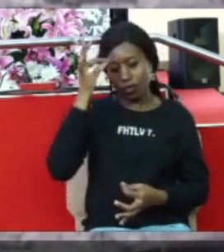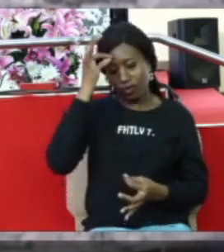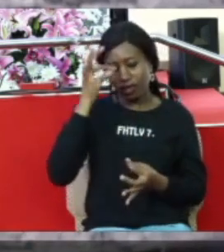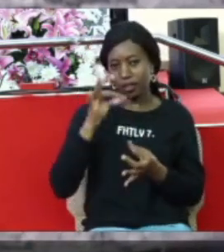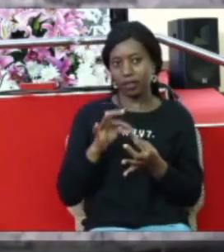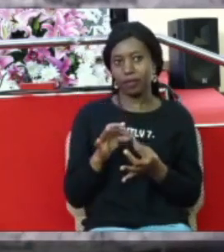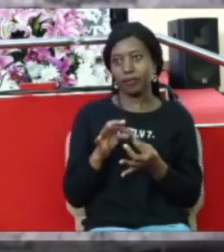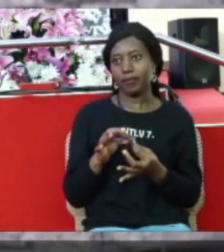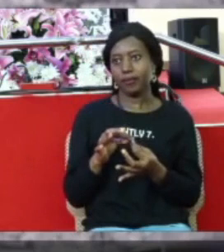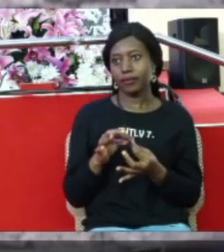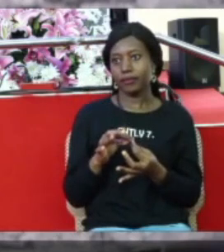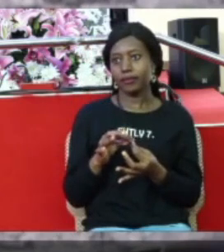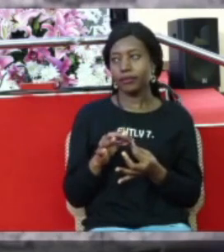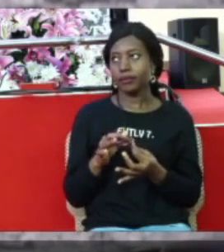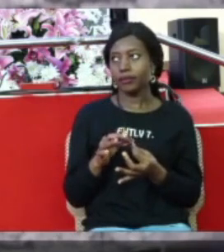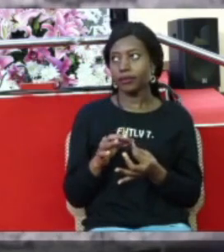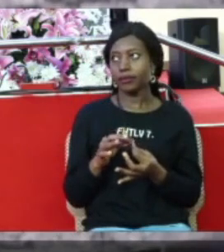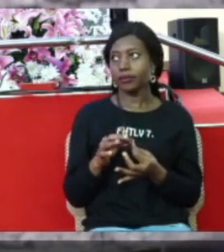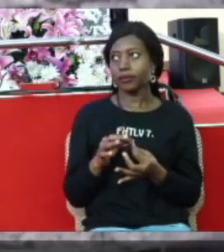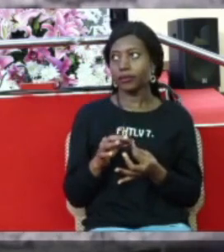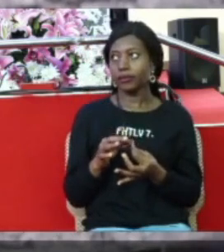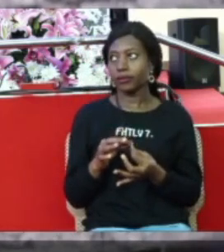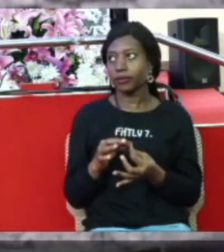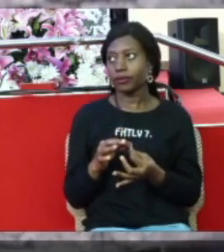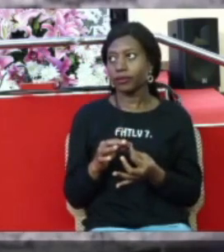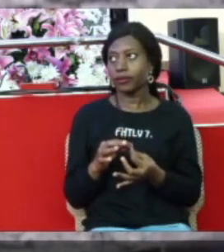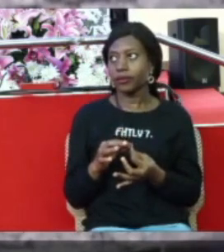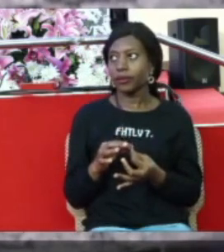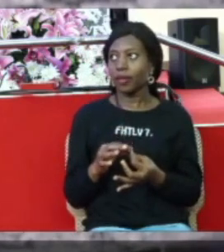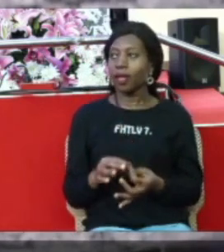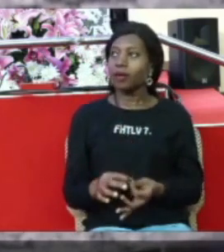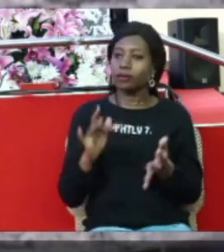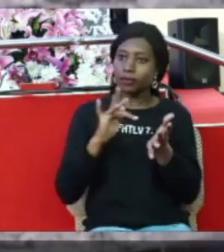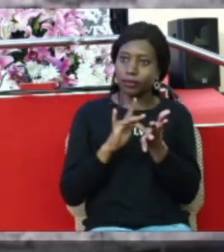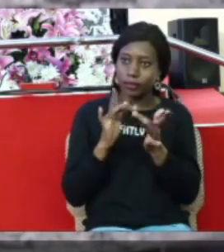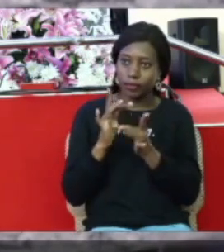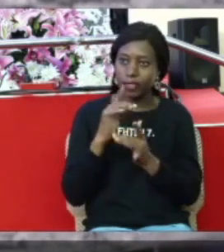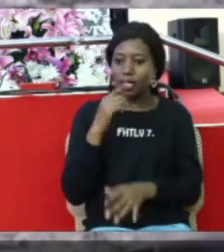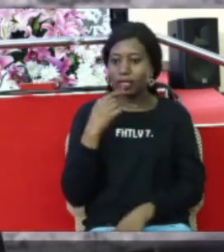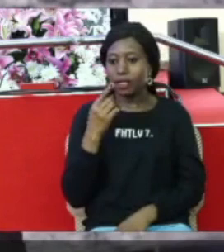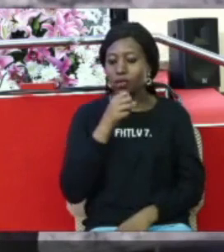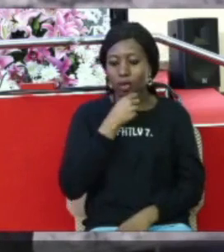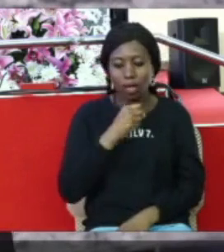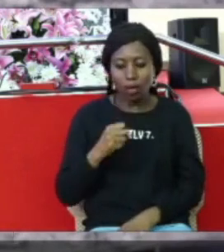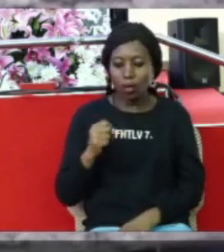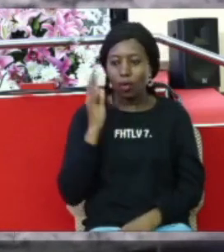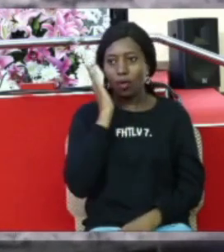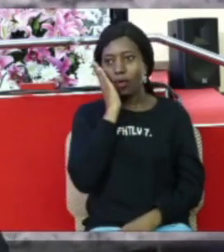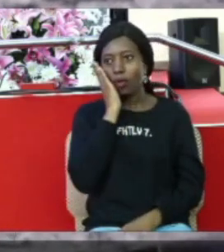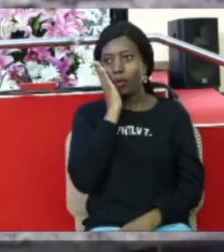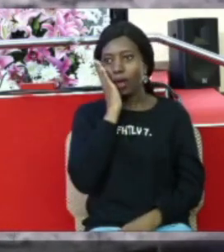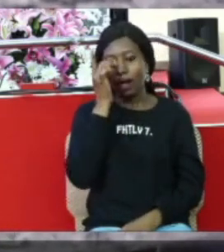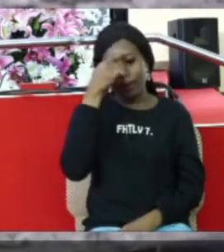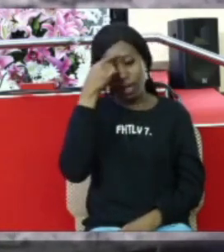Matthew 15:28, then Jesus answered and said to her, O woman, great is your faith. Let it be to you as you desire. And her daughter